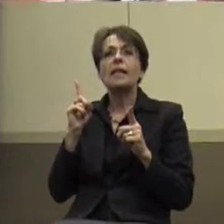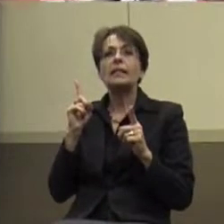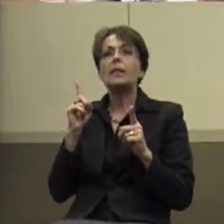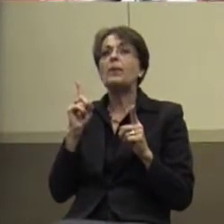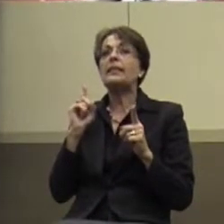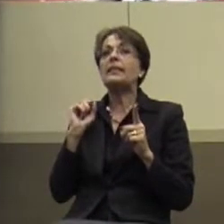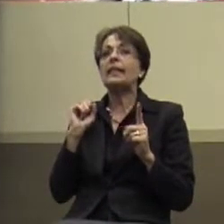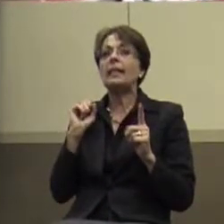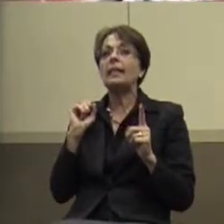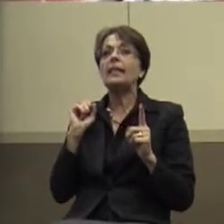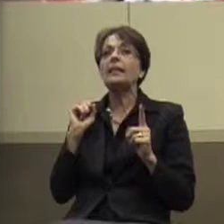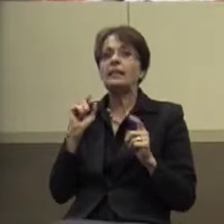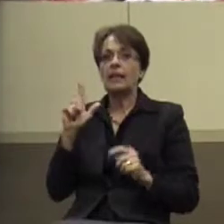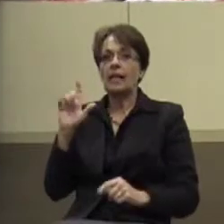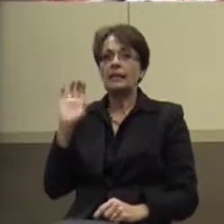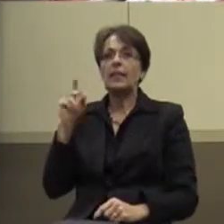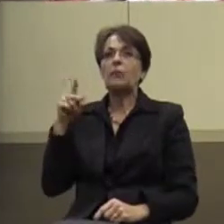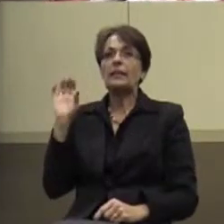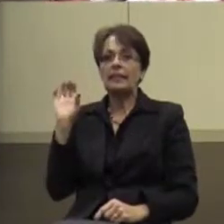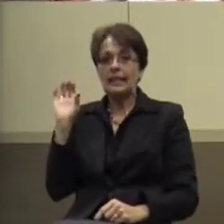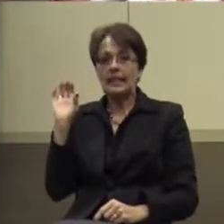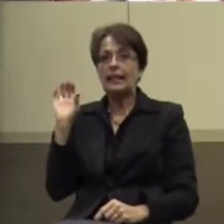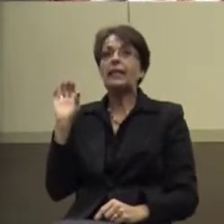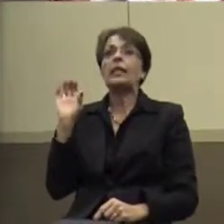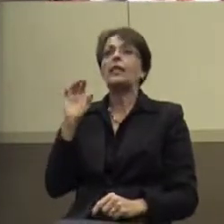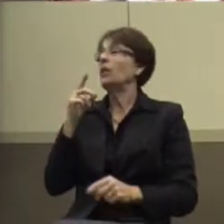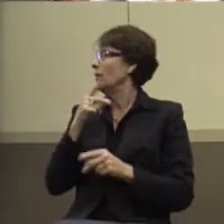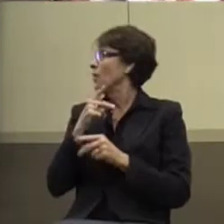LPPP. Okay, supervisor.